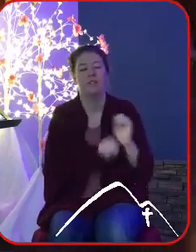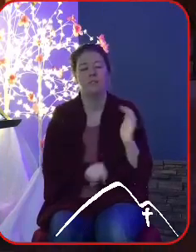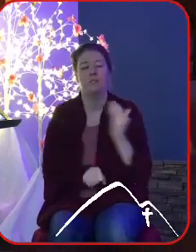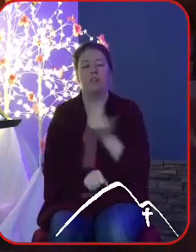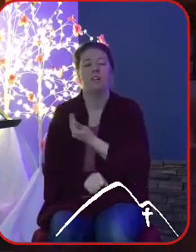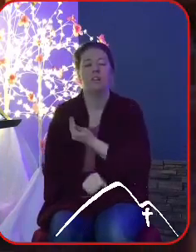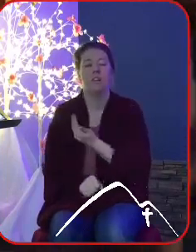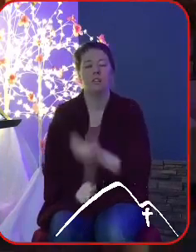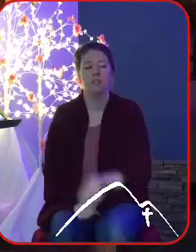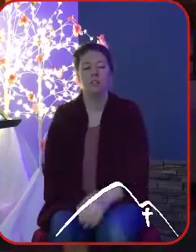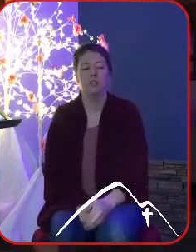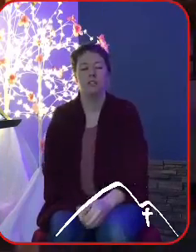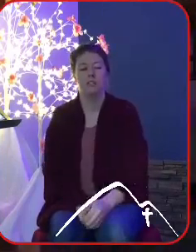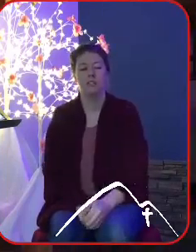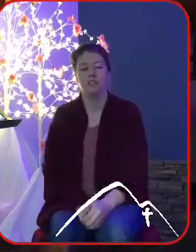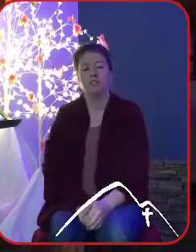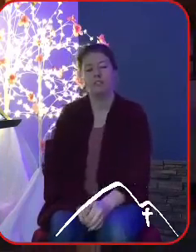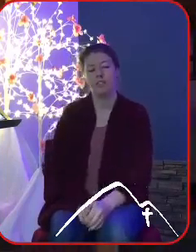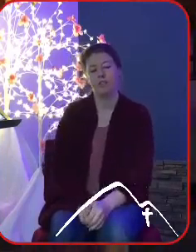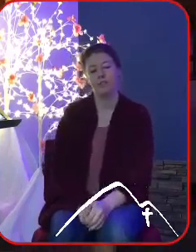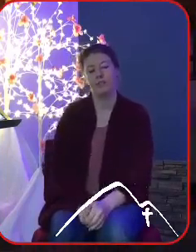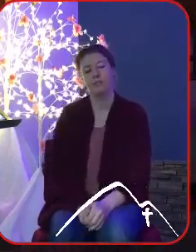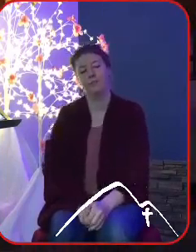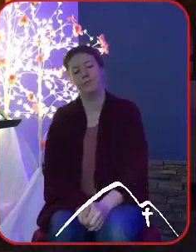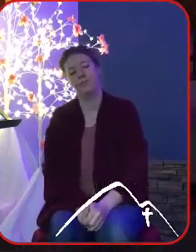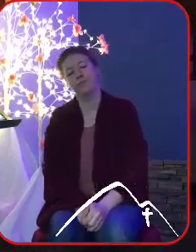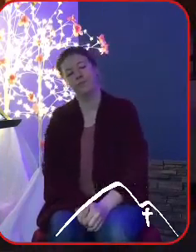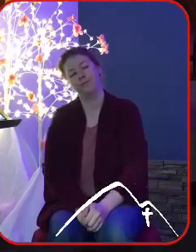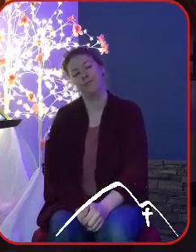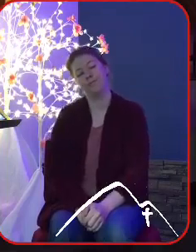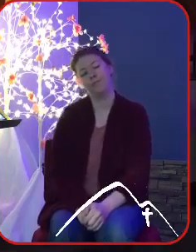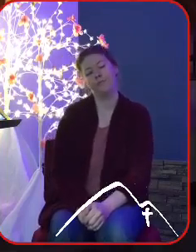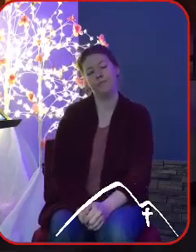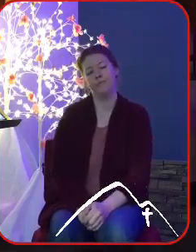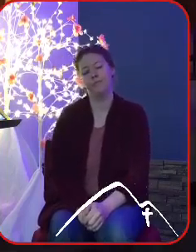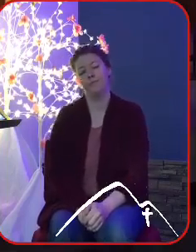from our bondage.